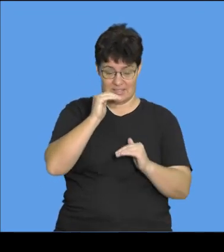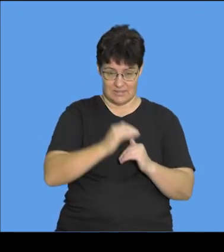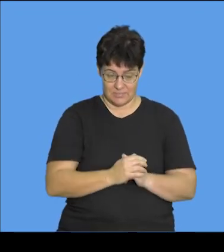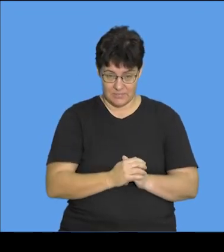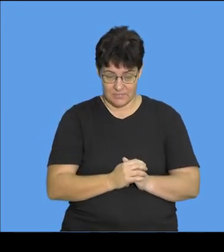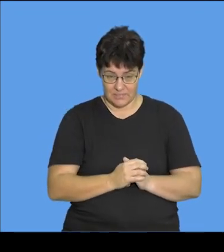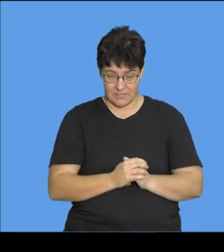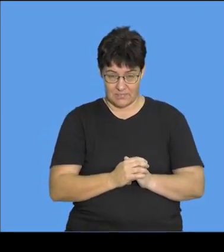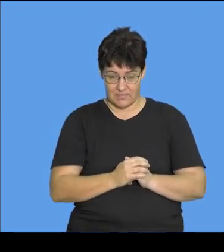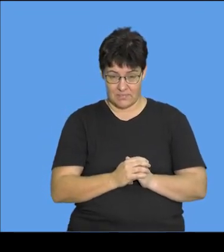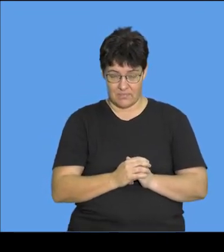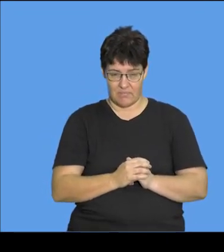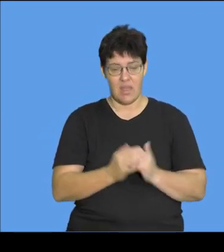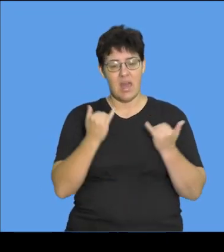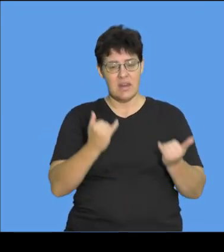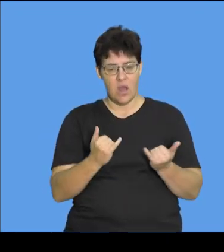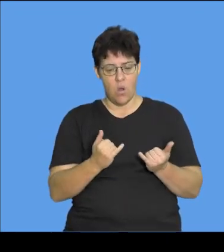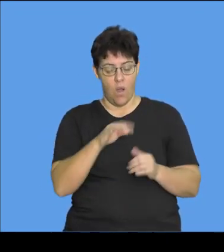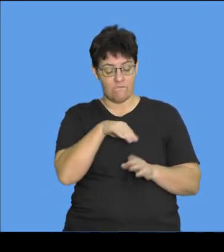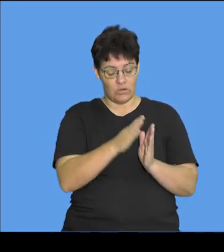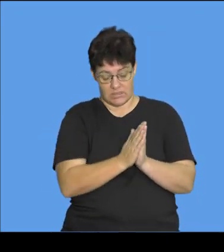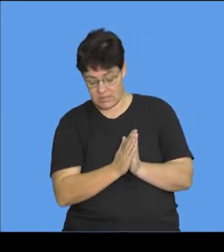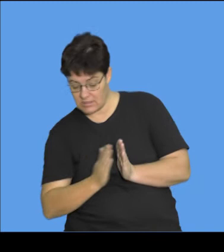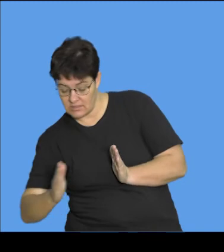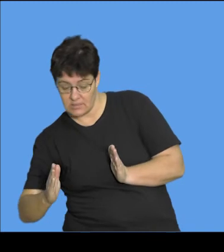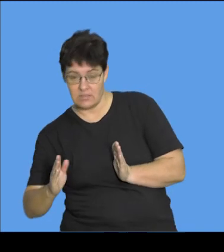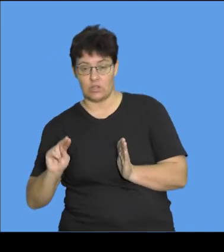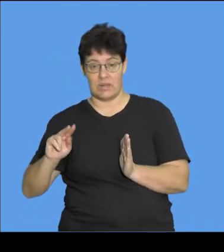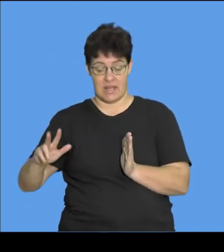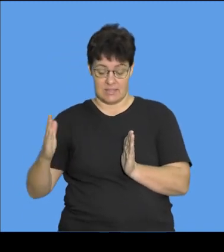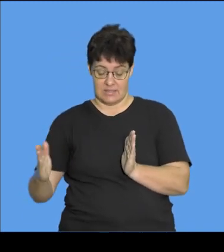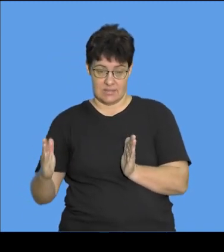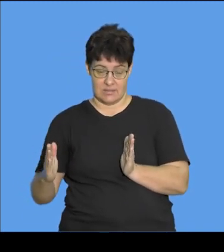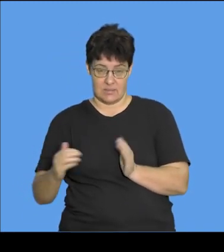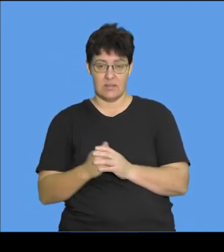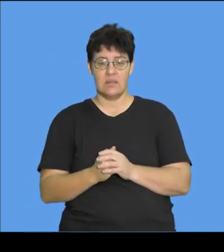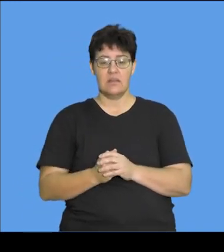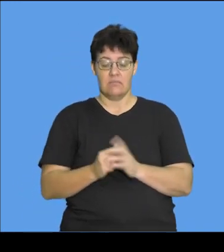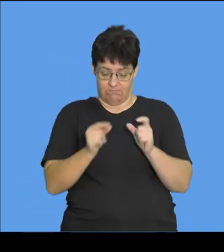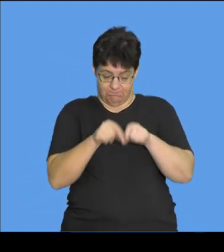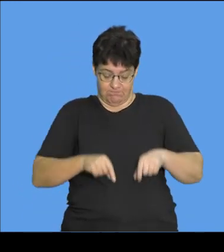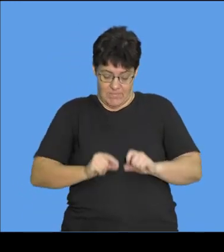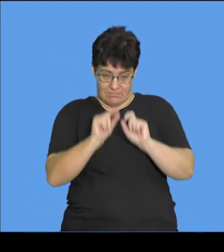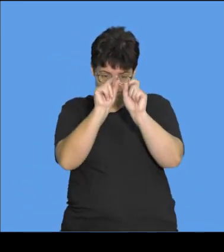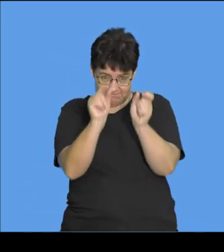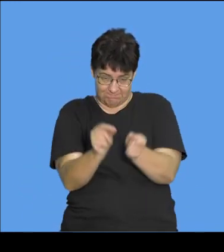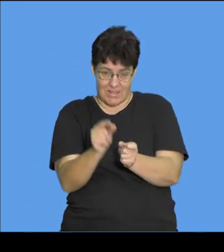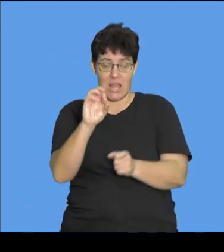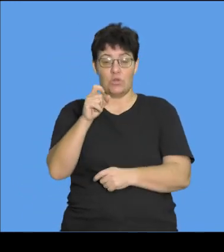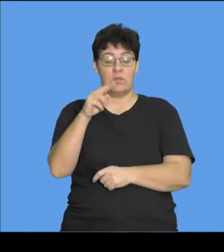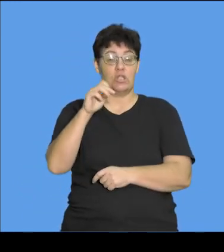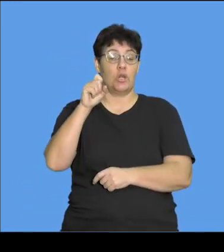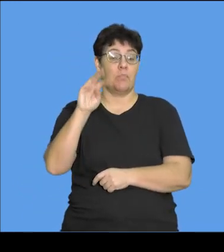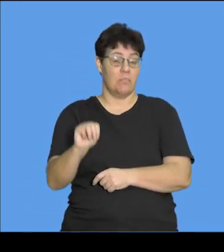We now look at the events after day 14. We see that the endometrium begins to thicken considerably in preparation for